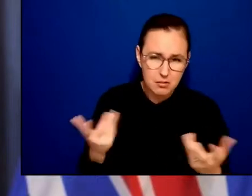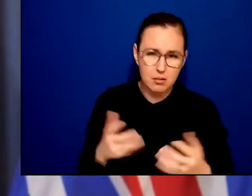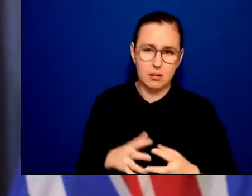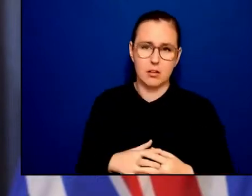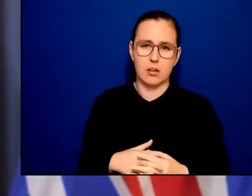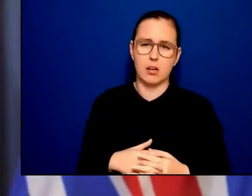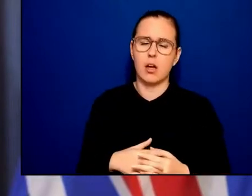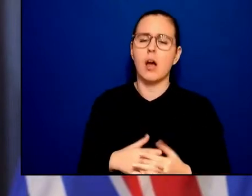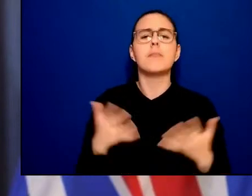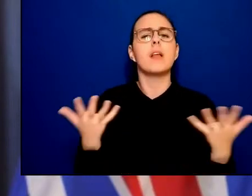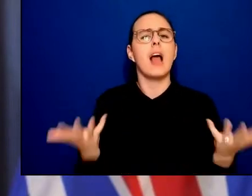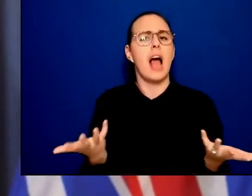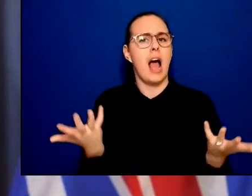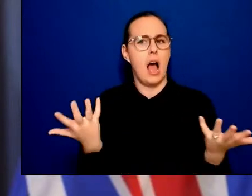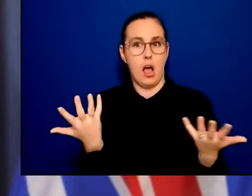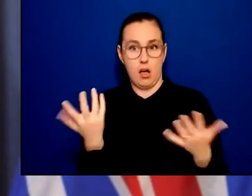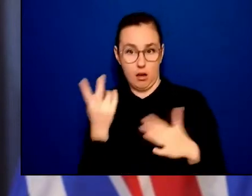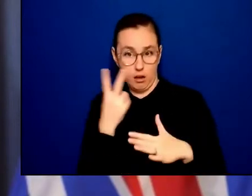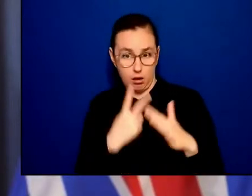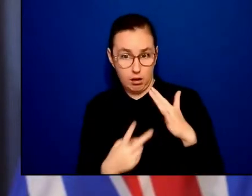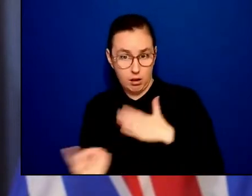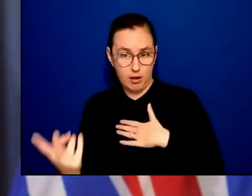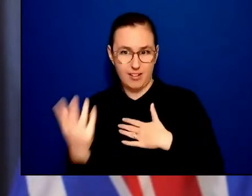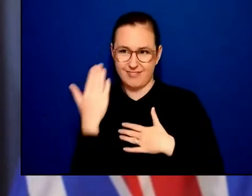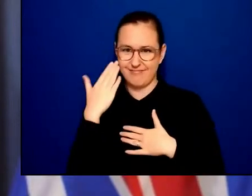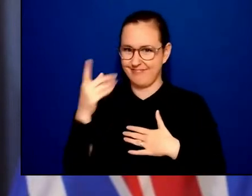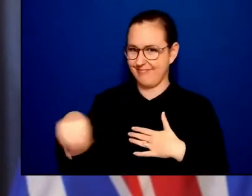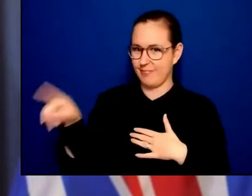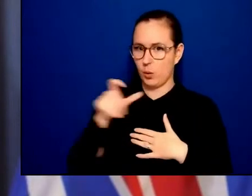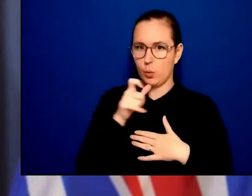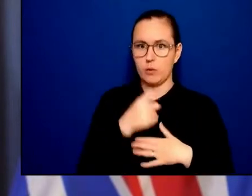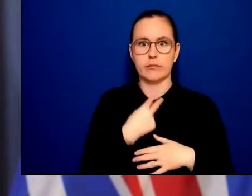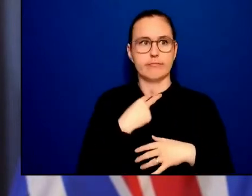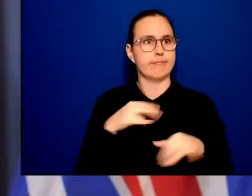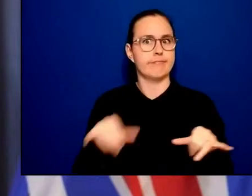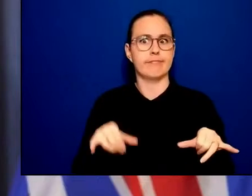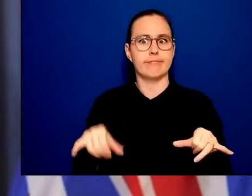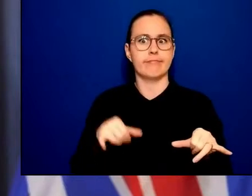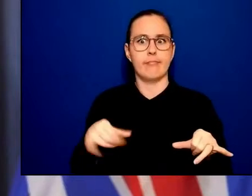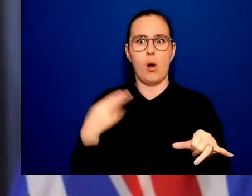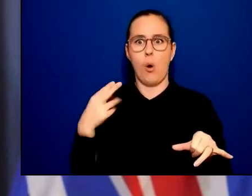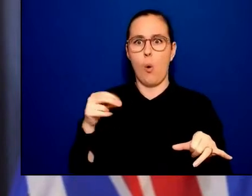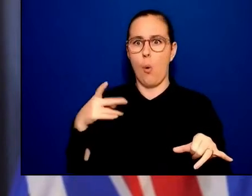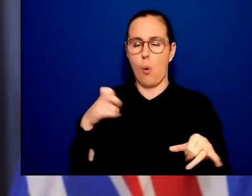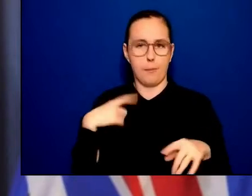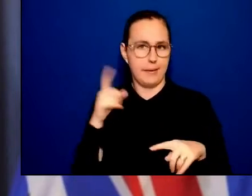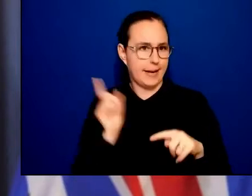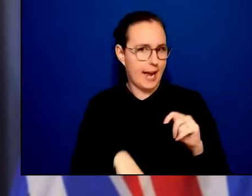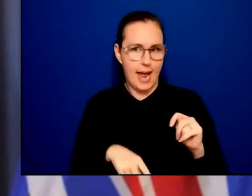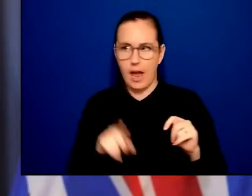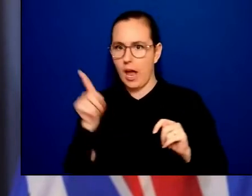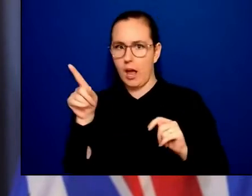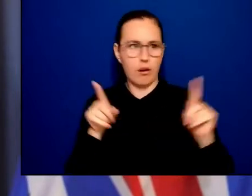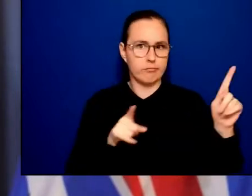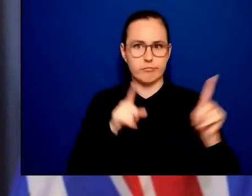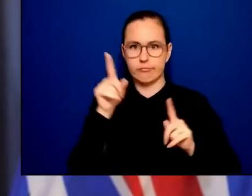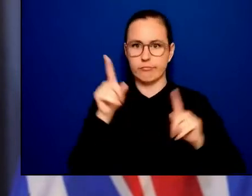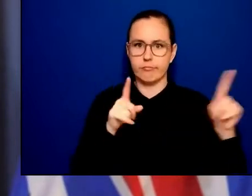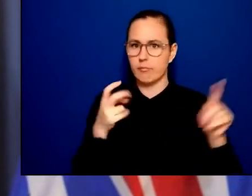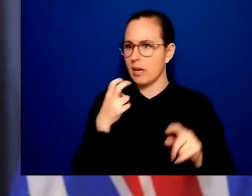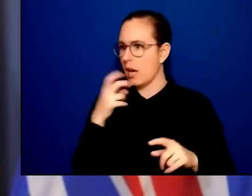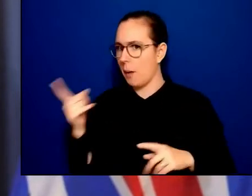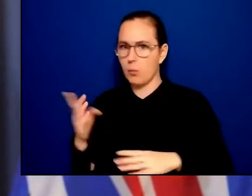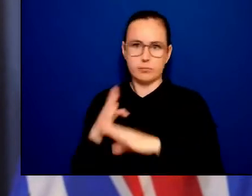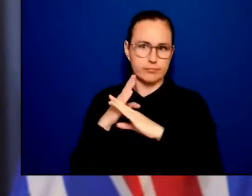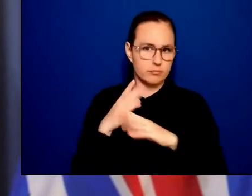should expect to be stranded in places like Hope without access by road to Kamloops or Vancouver? Is there any sense of timing